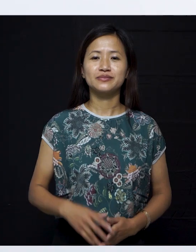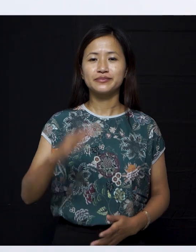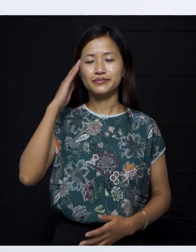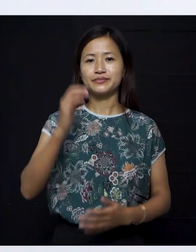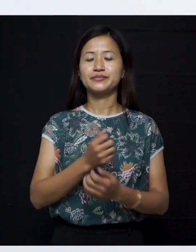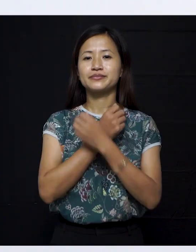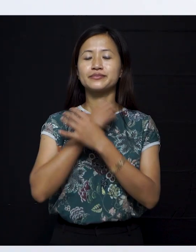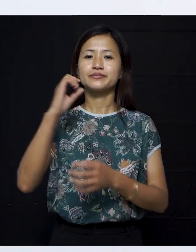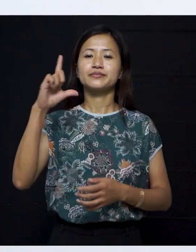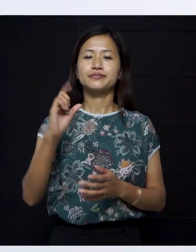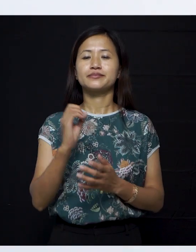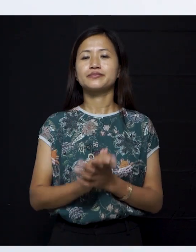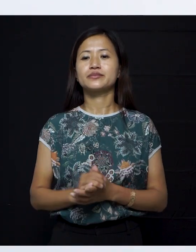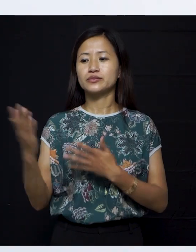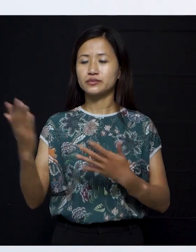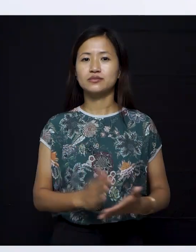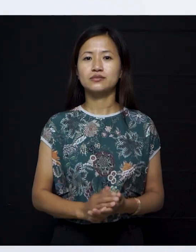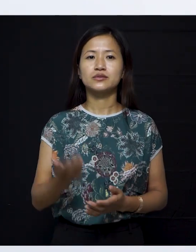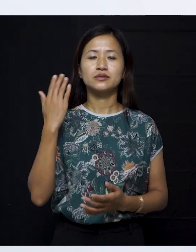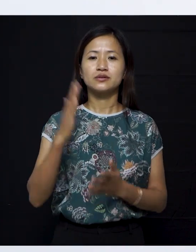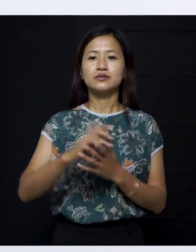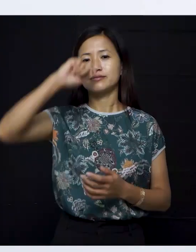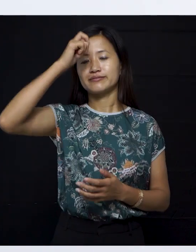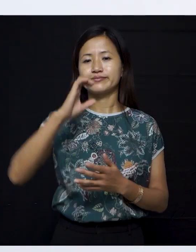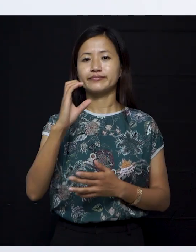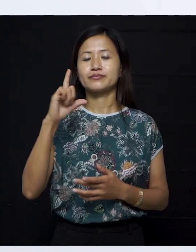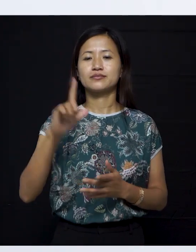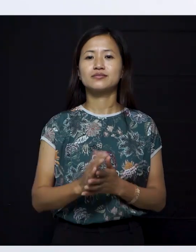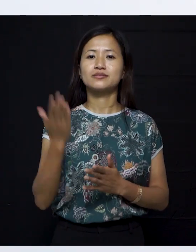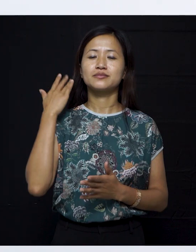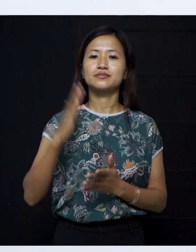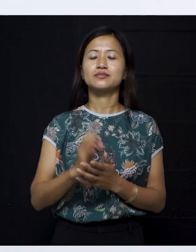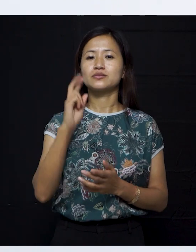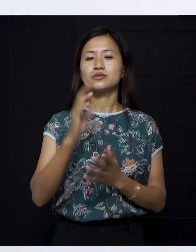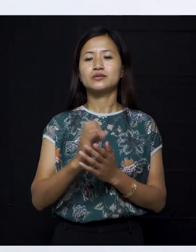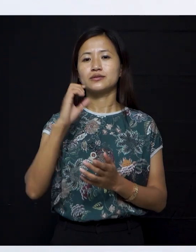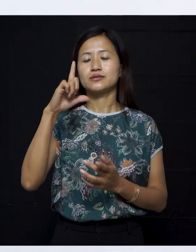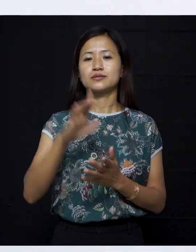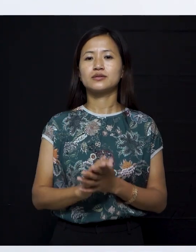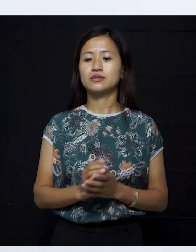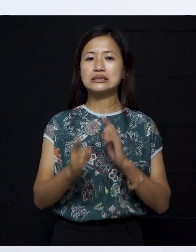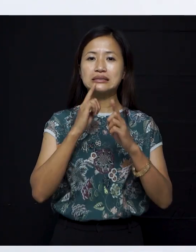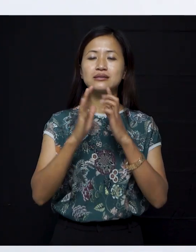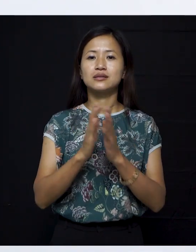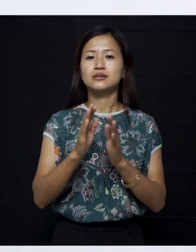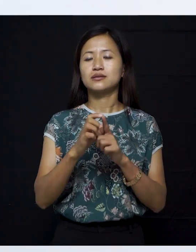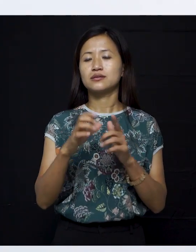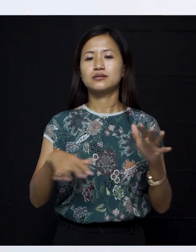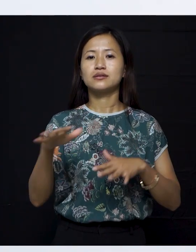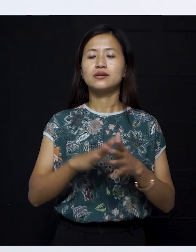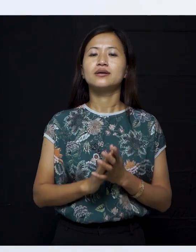Hello my dear class 10 students, welcoming you all back to our English class. In our previous two classes, we have discussed the drama Riders